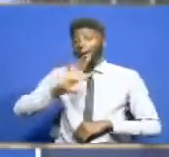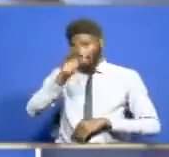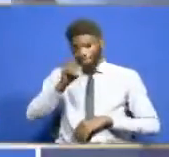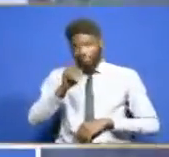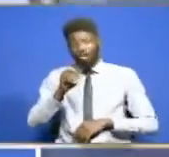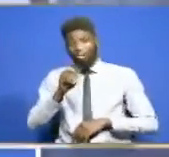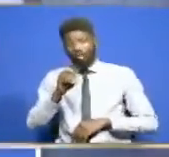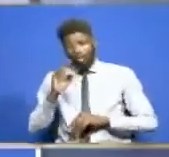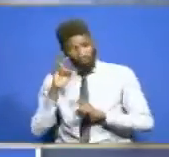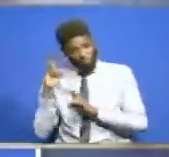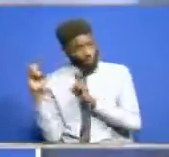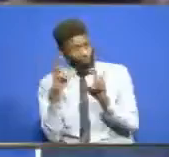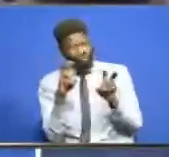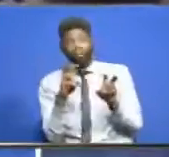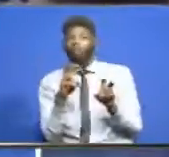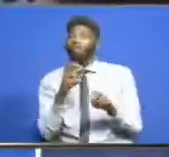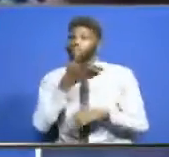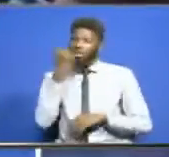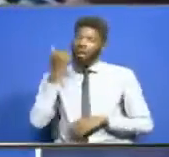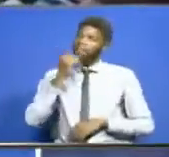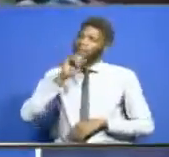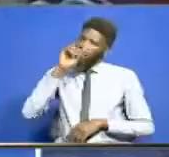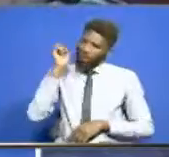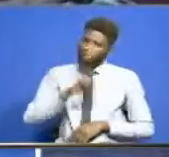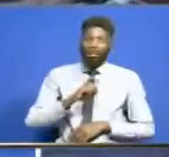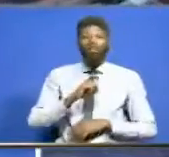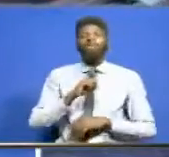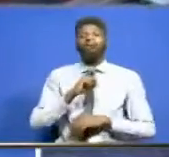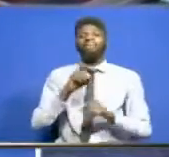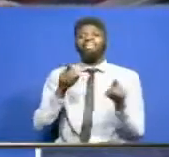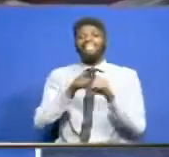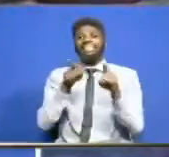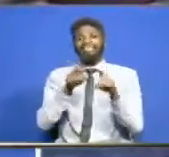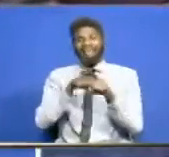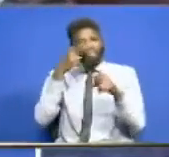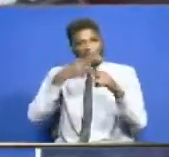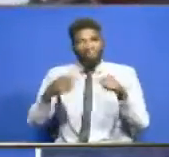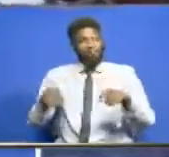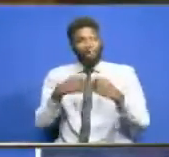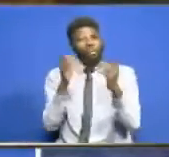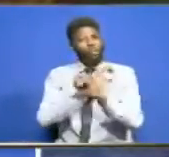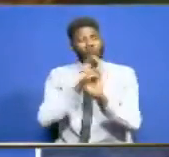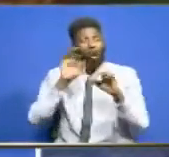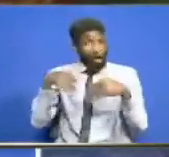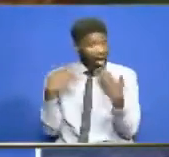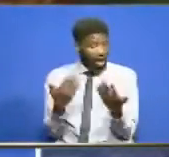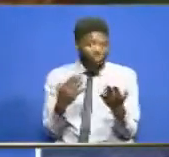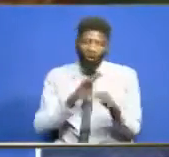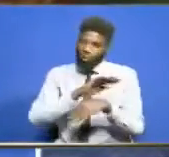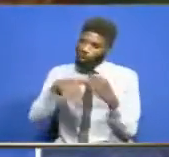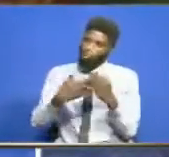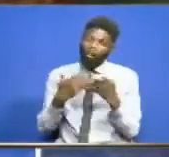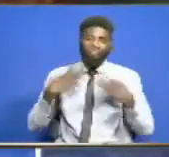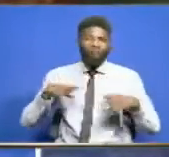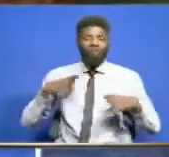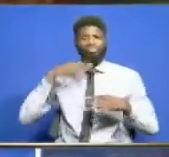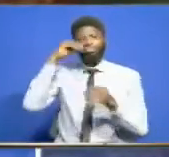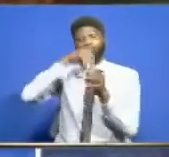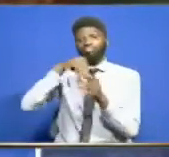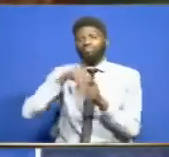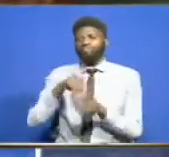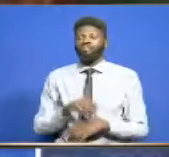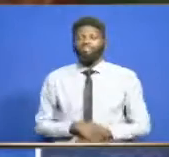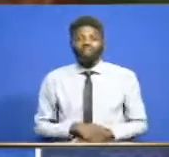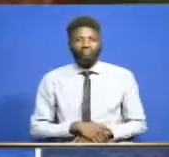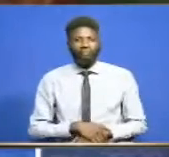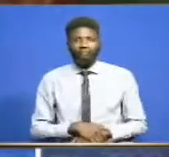ni sharti sifa hizo zilindwe kwa kujitolea ili kuziboresha na kuwajumuisha wote. This moment in time is our meeting